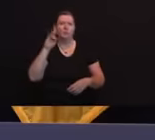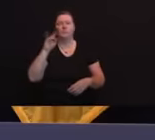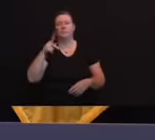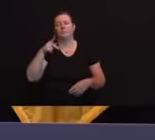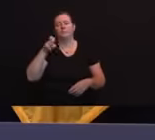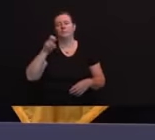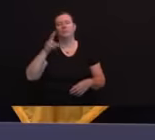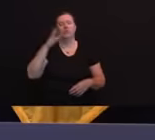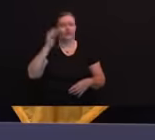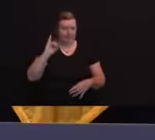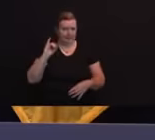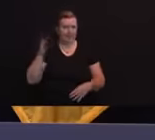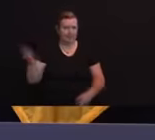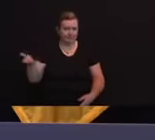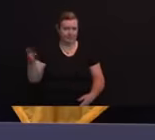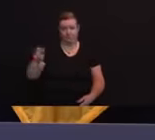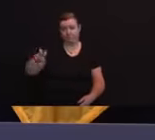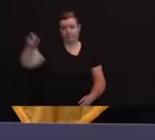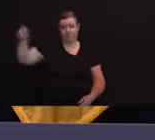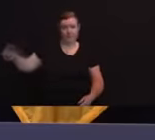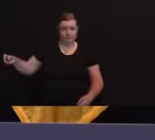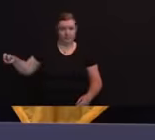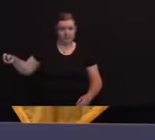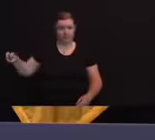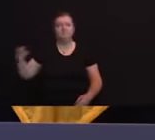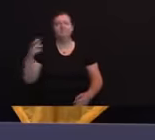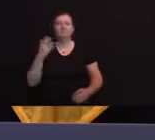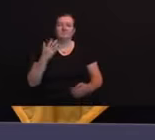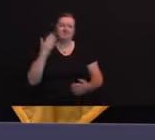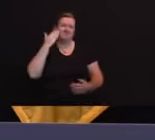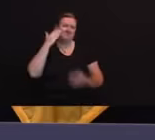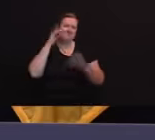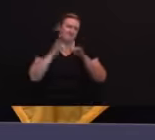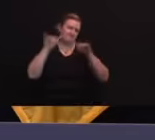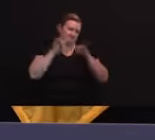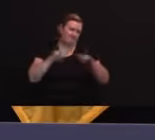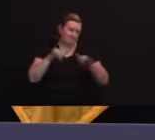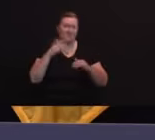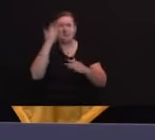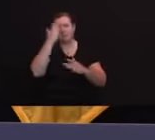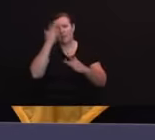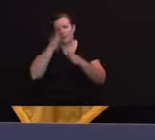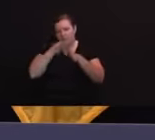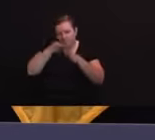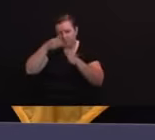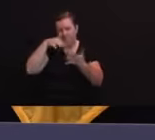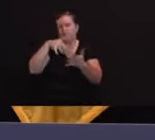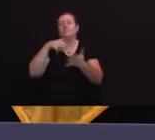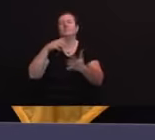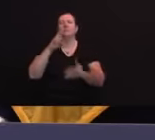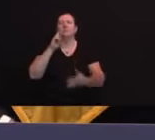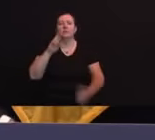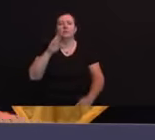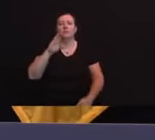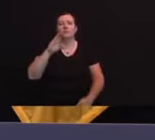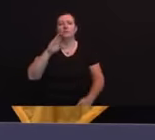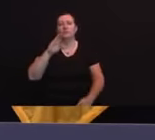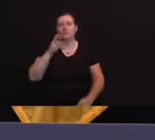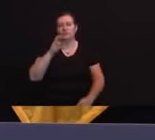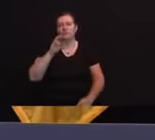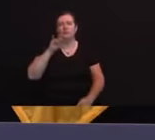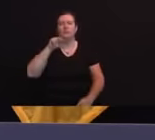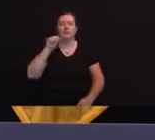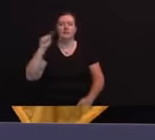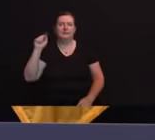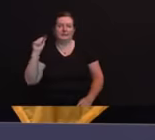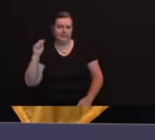her right, another familiar face, the state's epidemiologist, Dr. Christina Tan. Great to have you both here. Guy to my left needs no